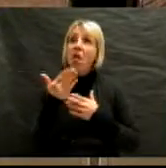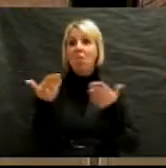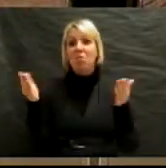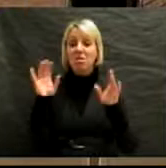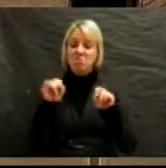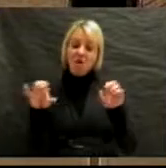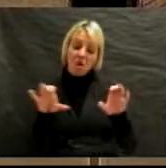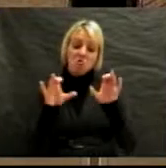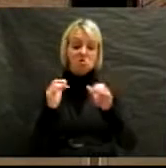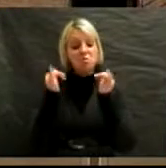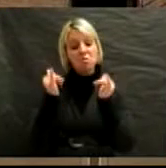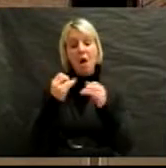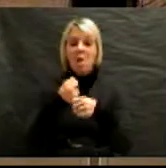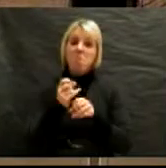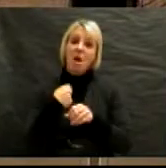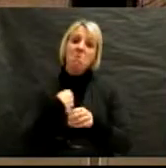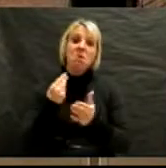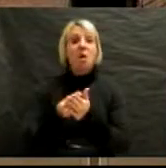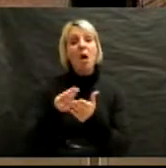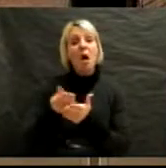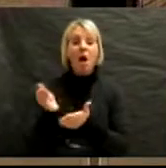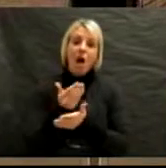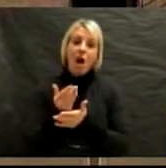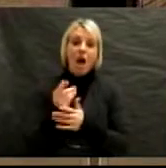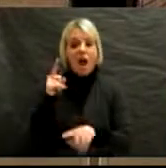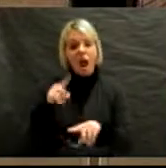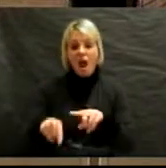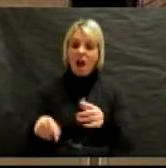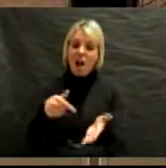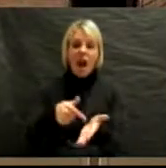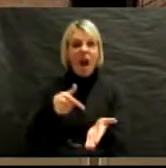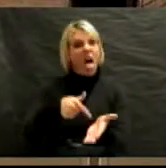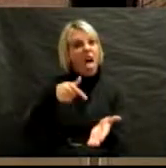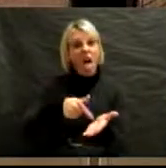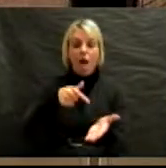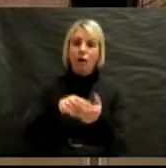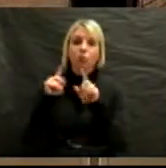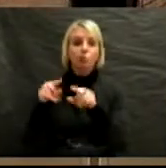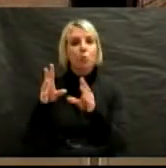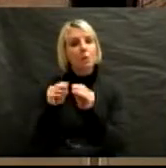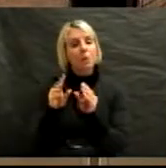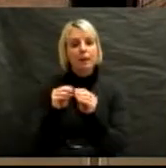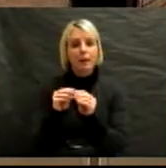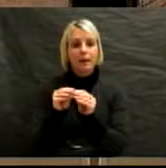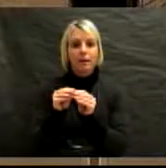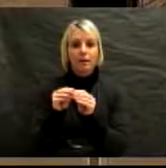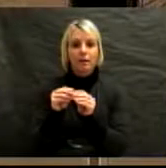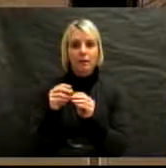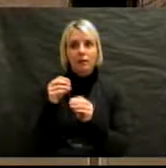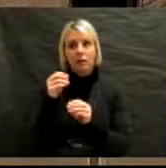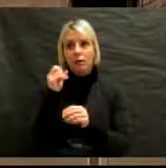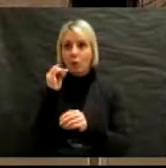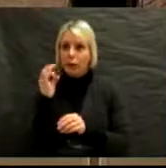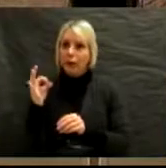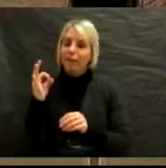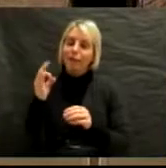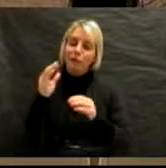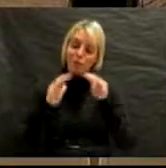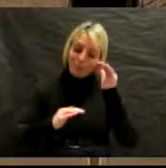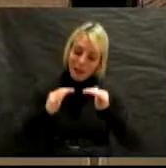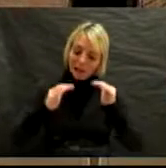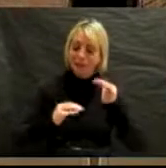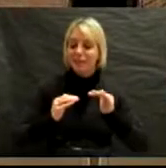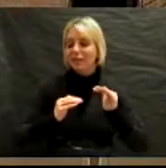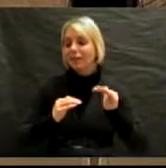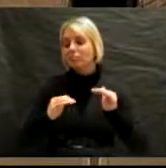the meeting. And so you balance that off with your attitude about the job. And